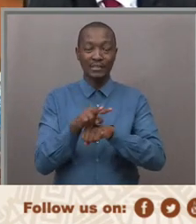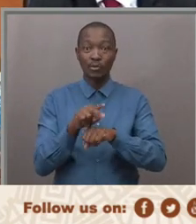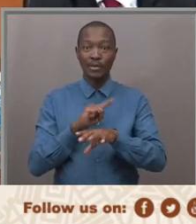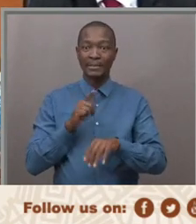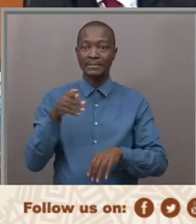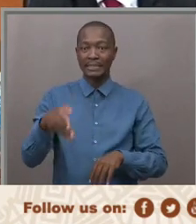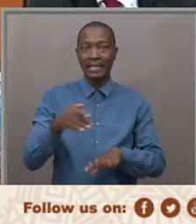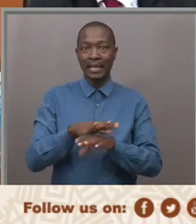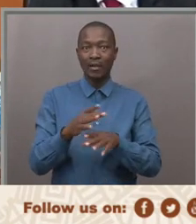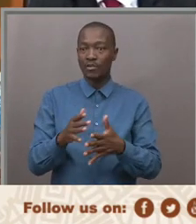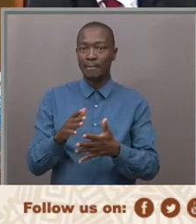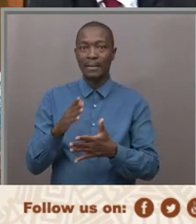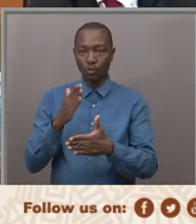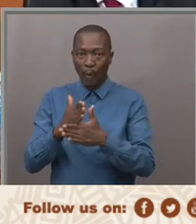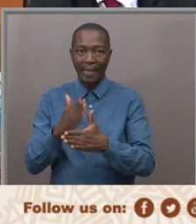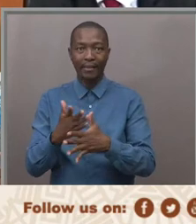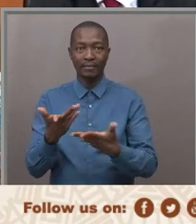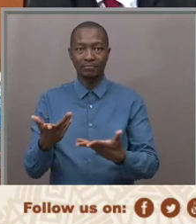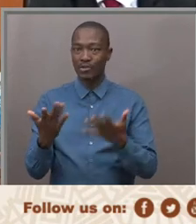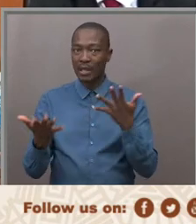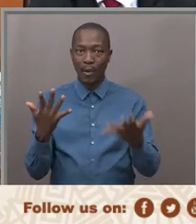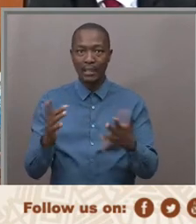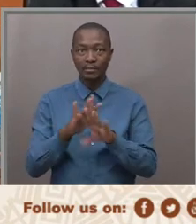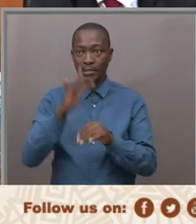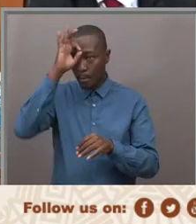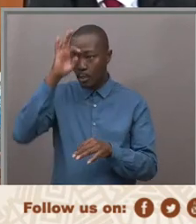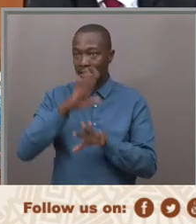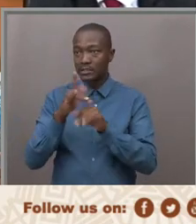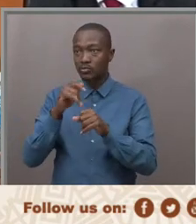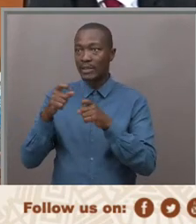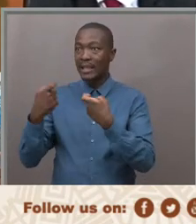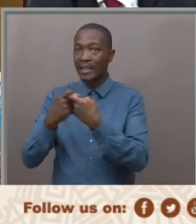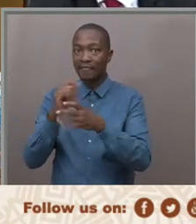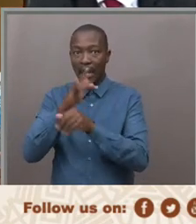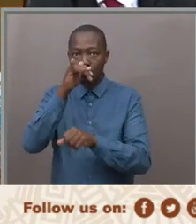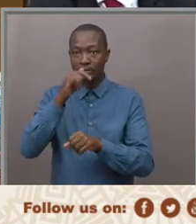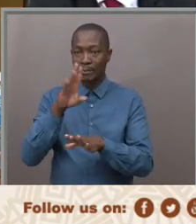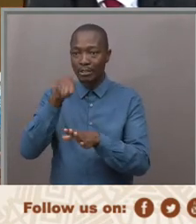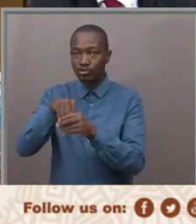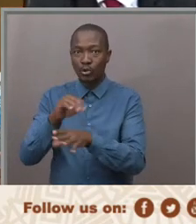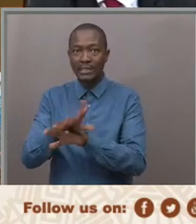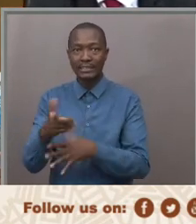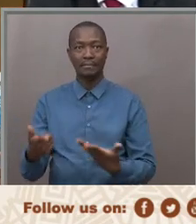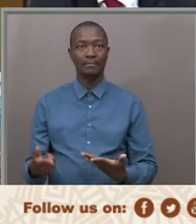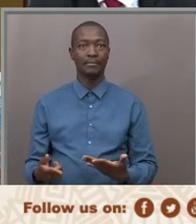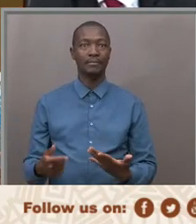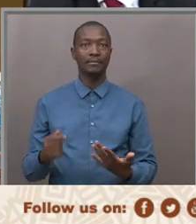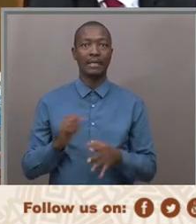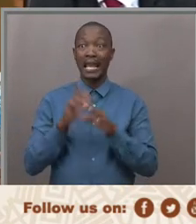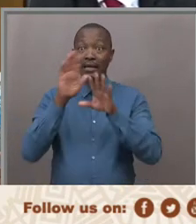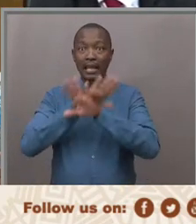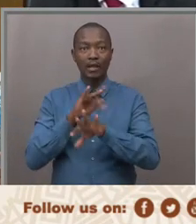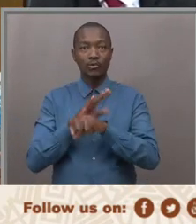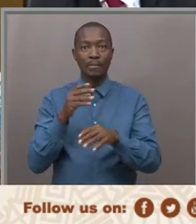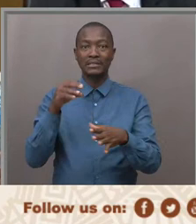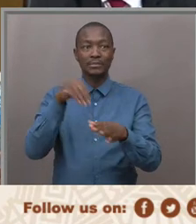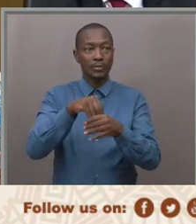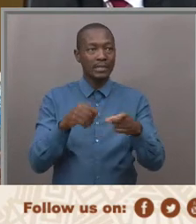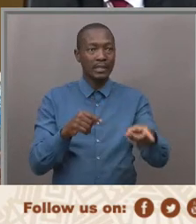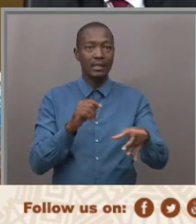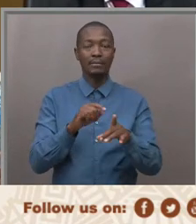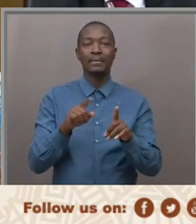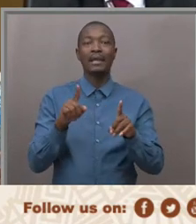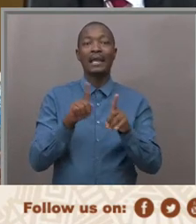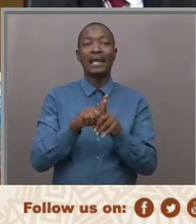dirty our hands. We must be there with the police when they fight criminals. We must join them in operations at night, as MEC Mazibuko